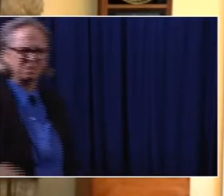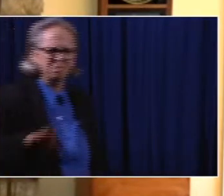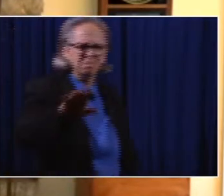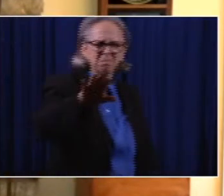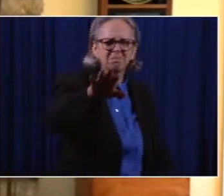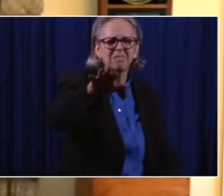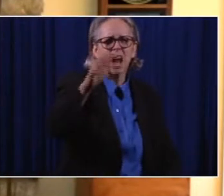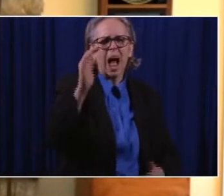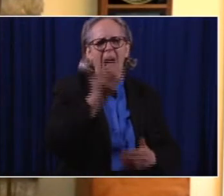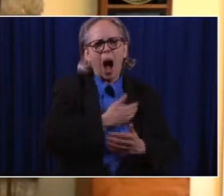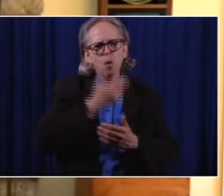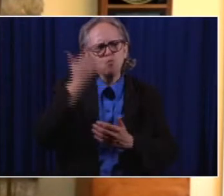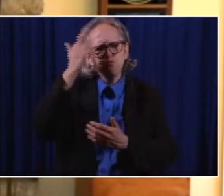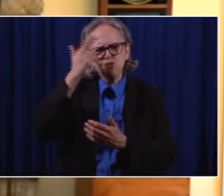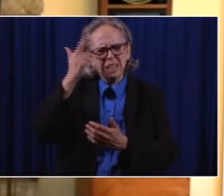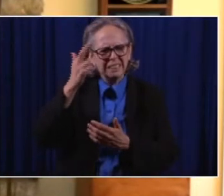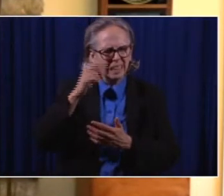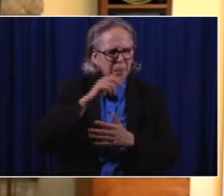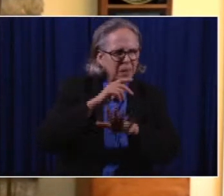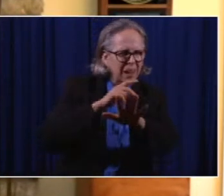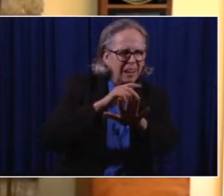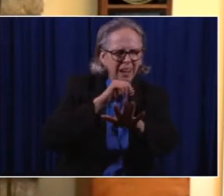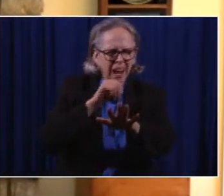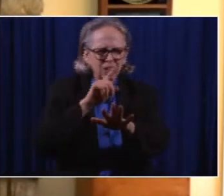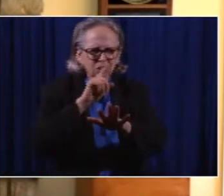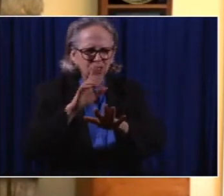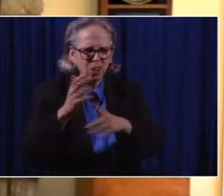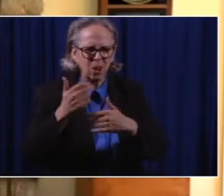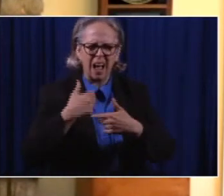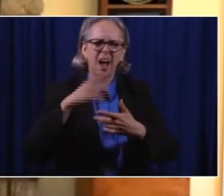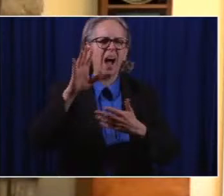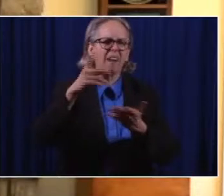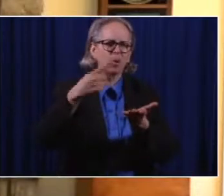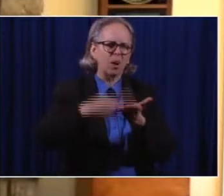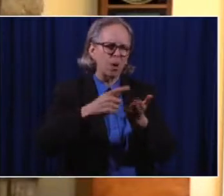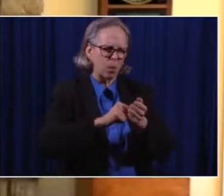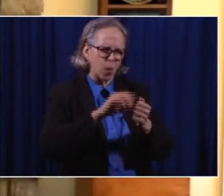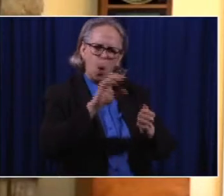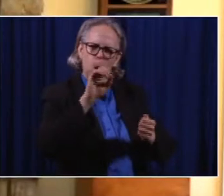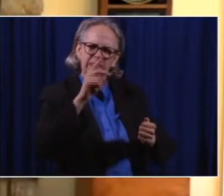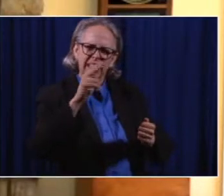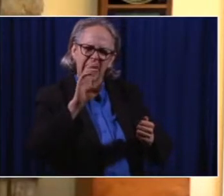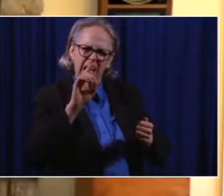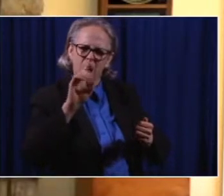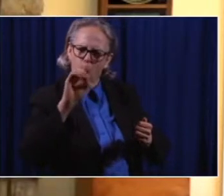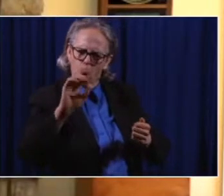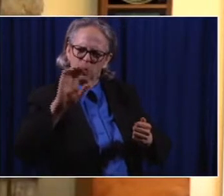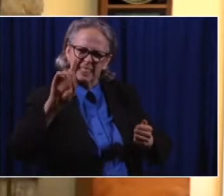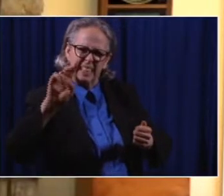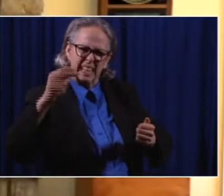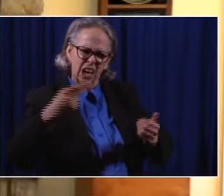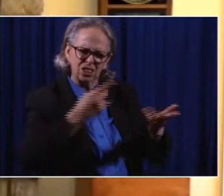so I apologize, but I'll get back to you and our team will get back to you. I don't really